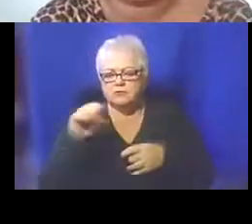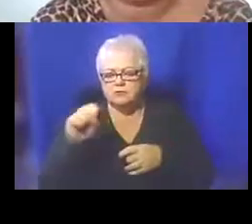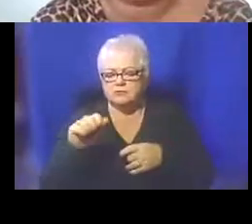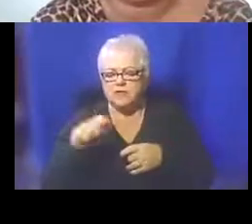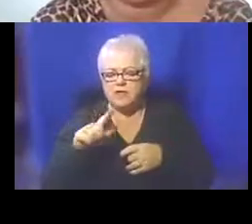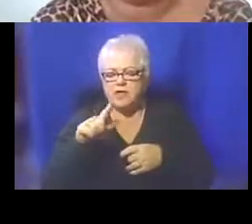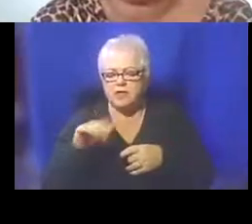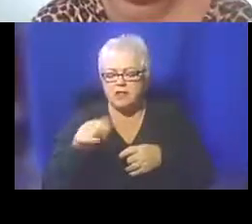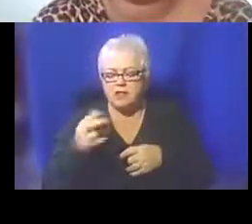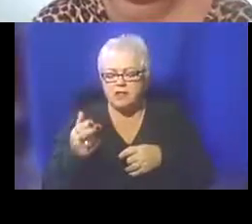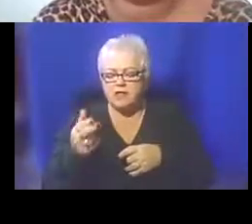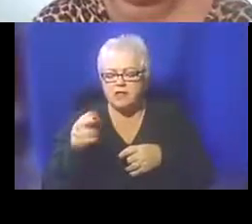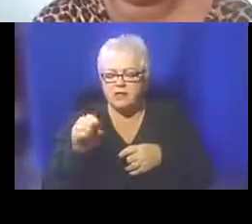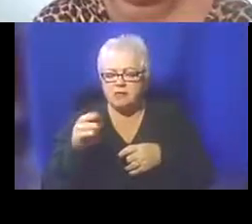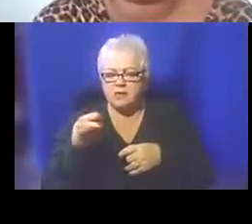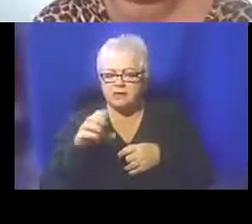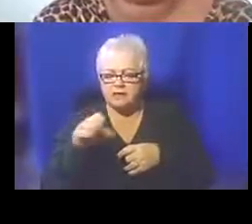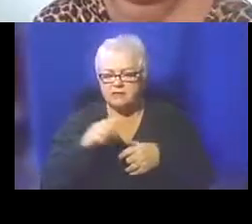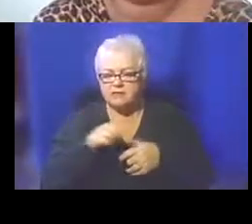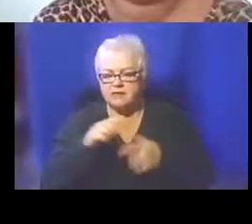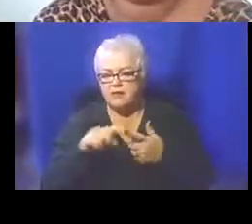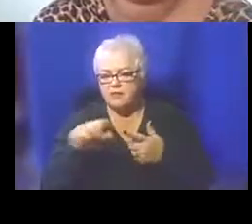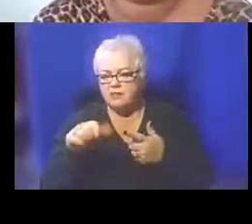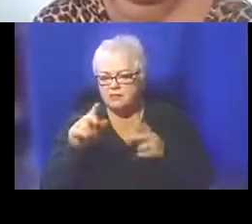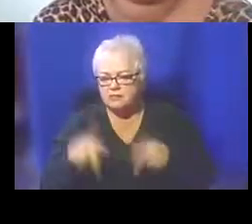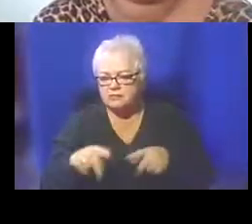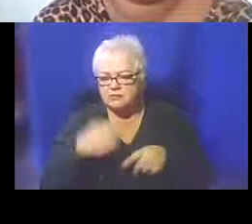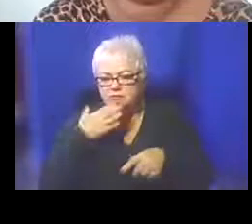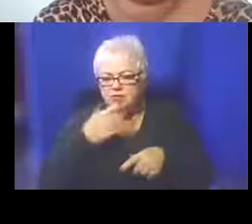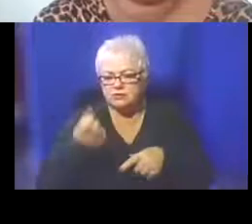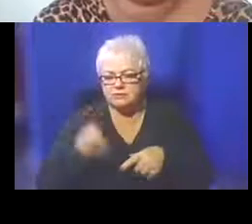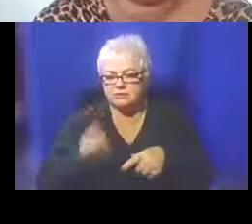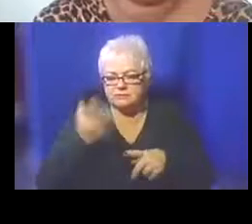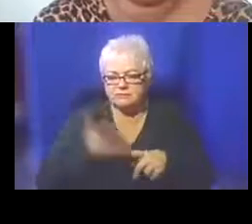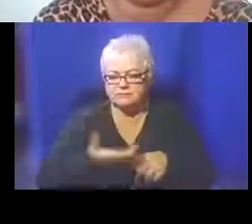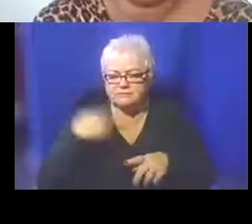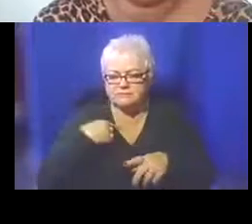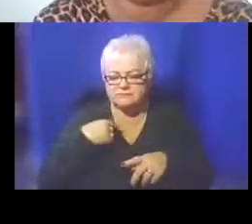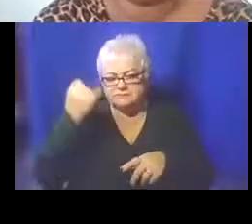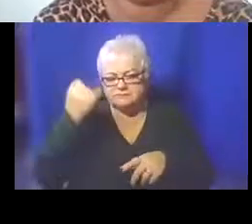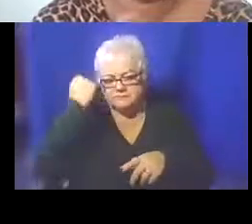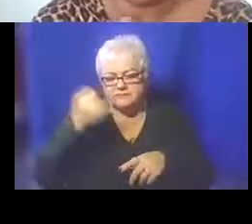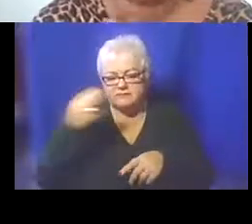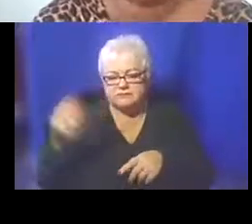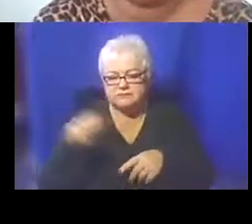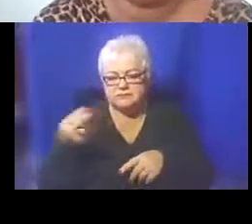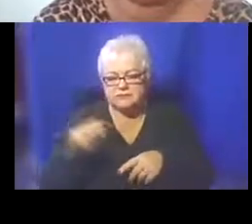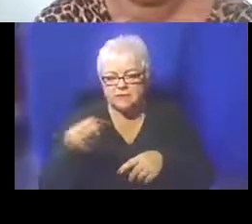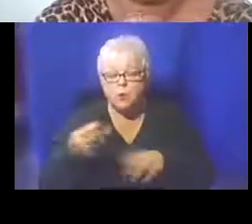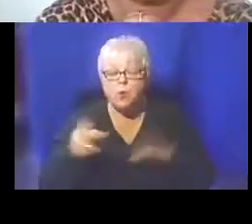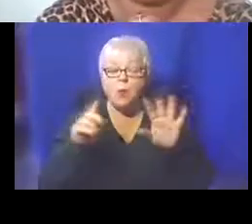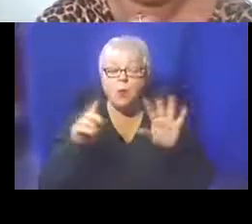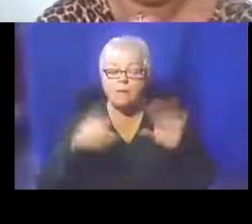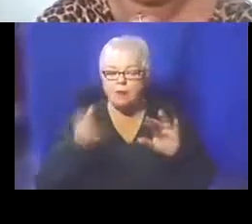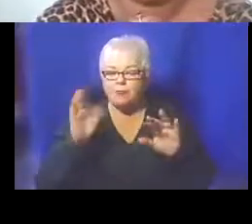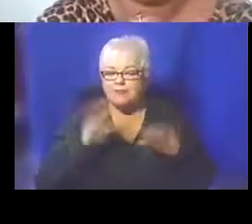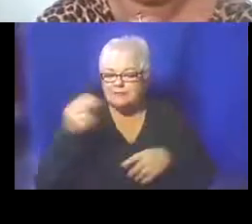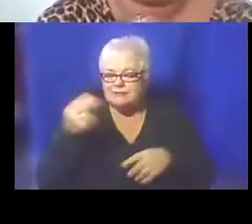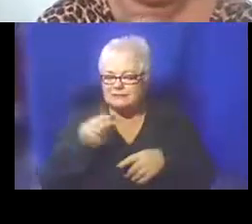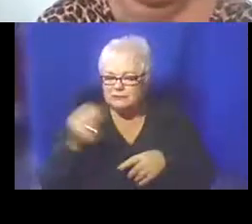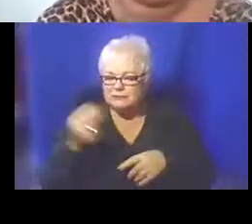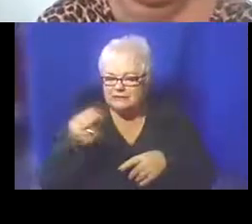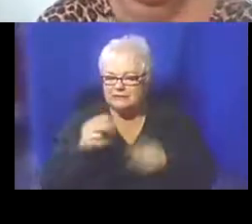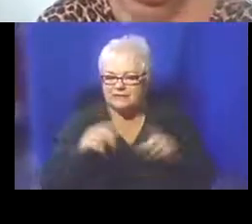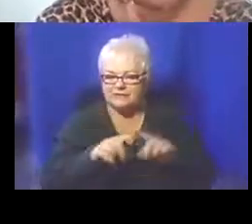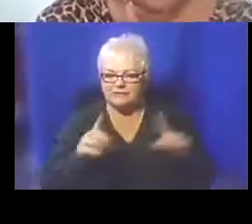Reese Taylor in order to better understand my previous version of history, of where my previous version of history differs